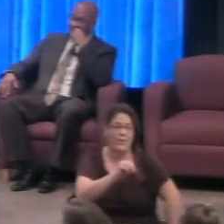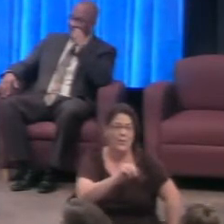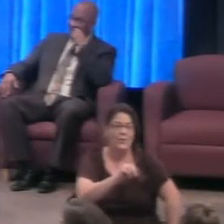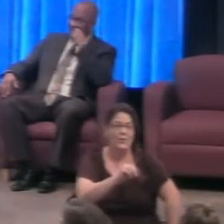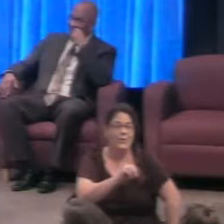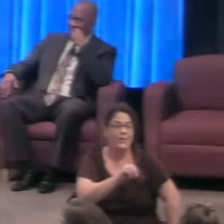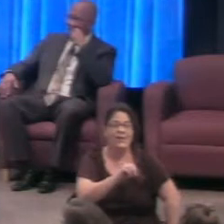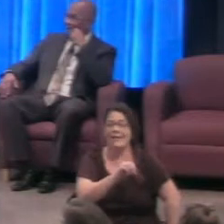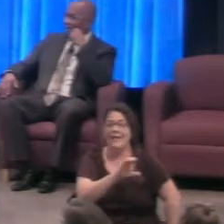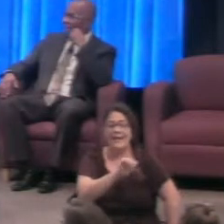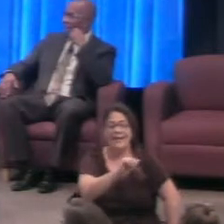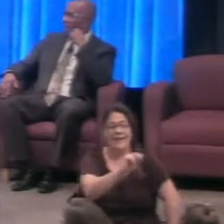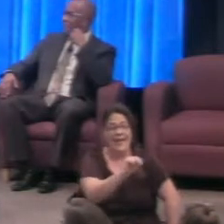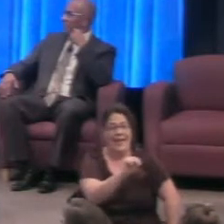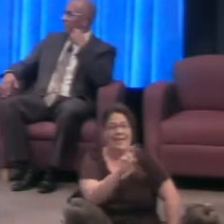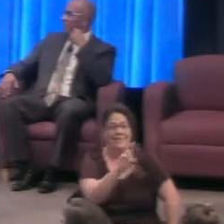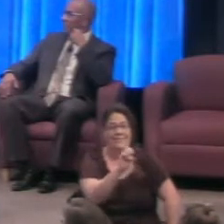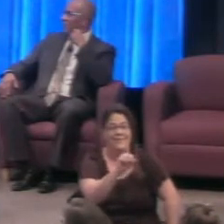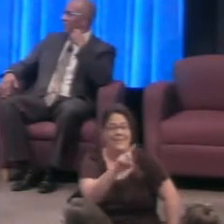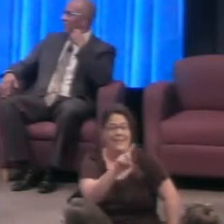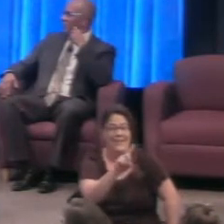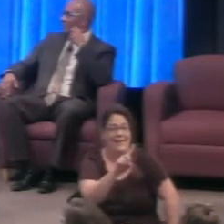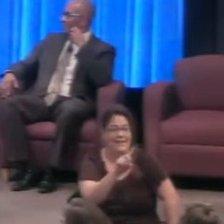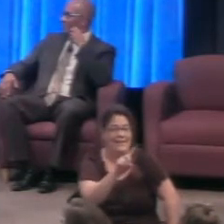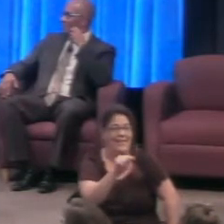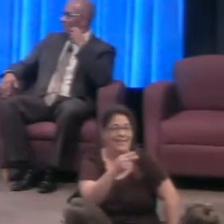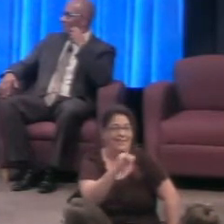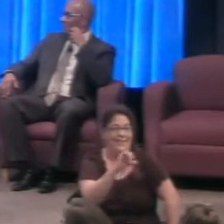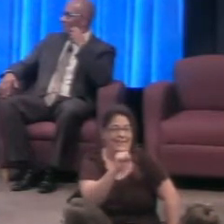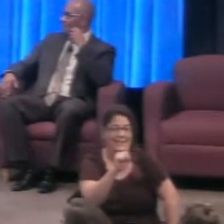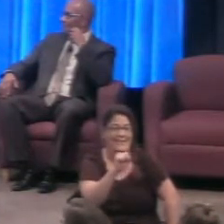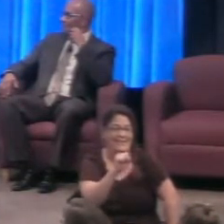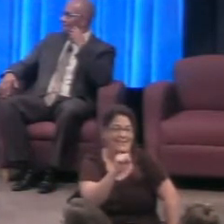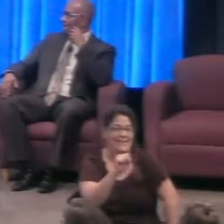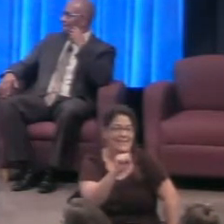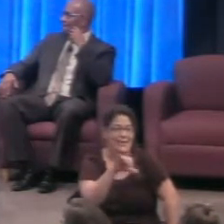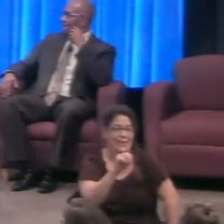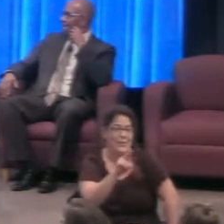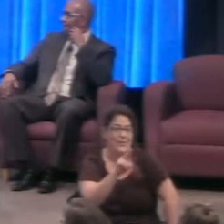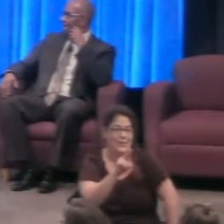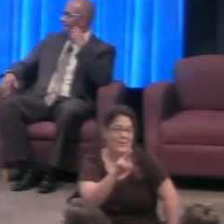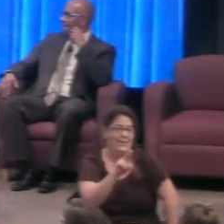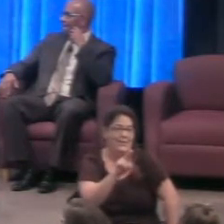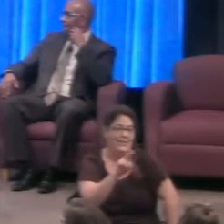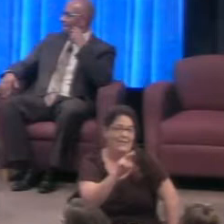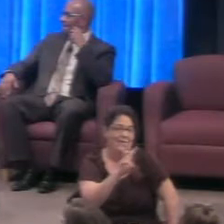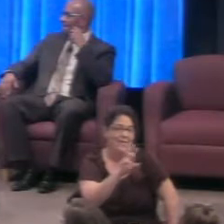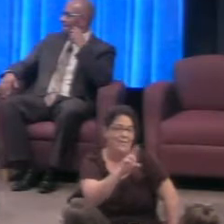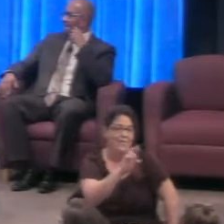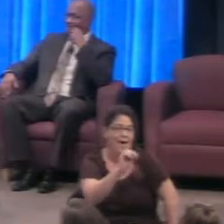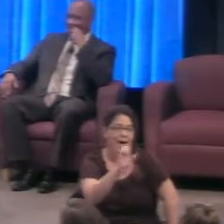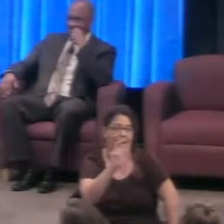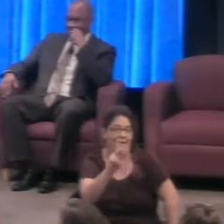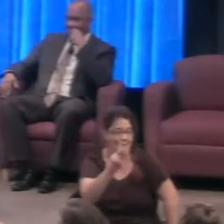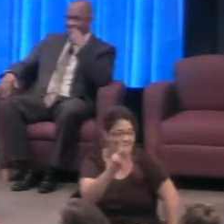If you can read this, you rock. So